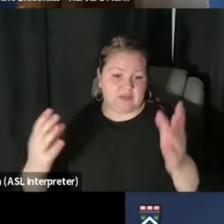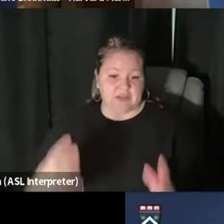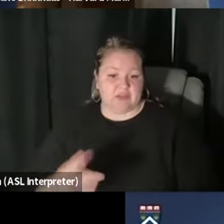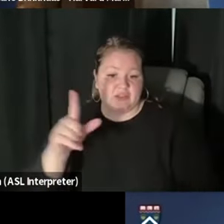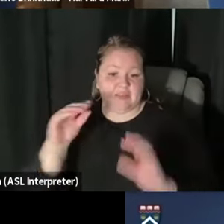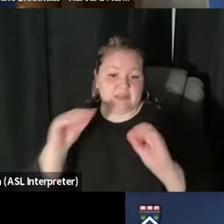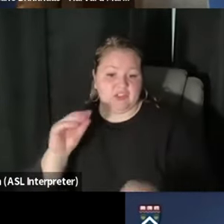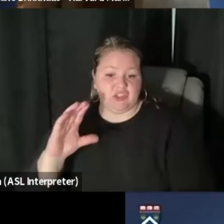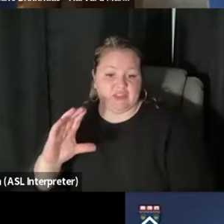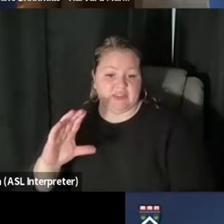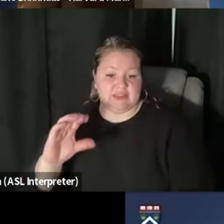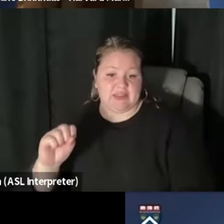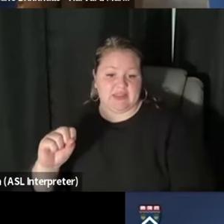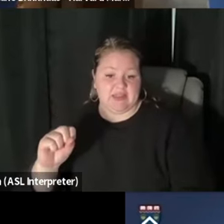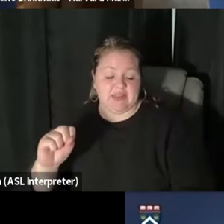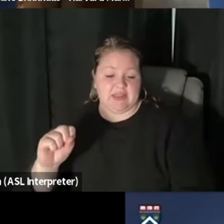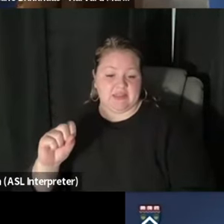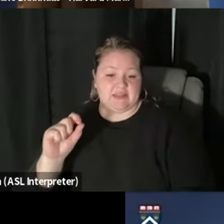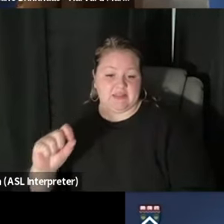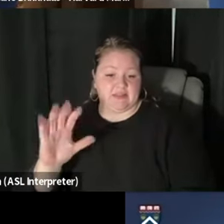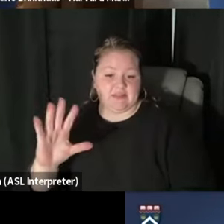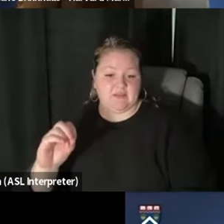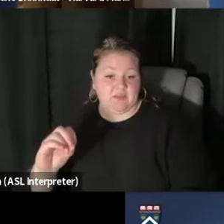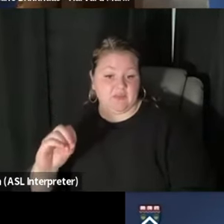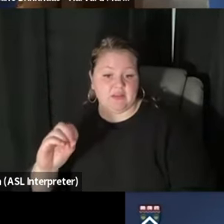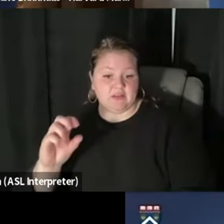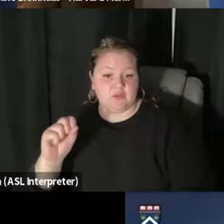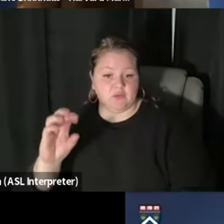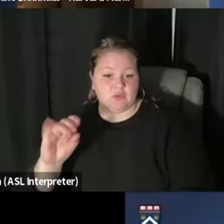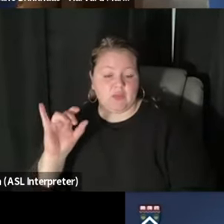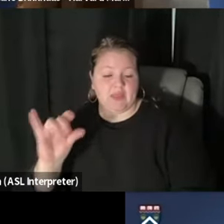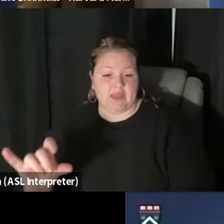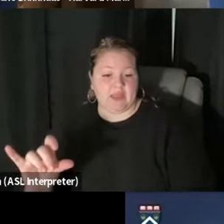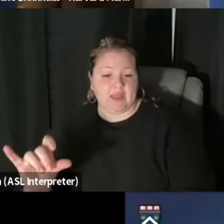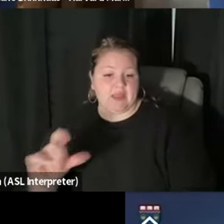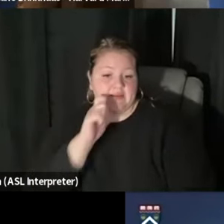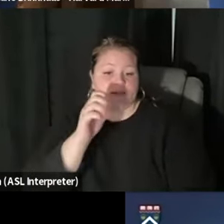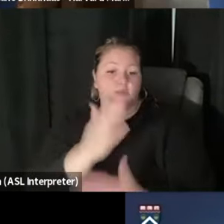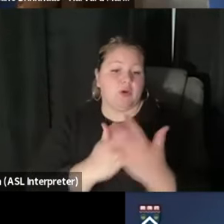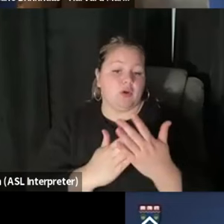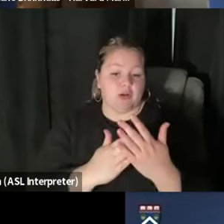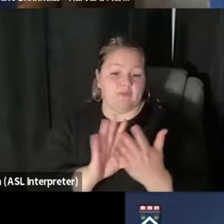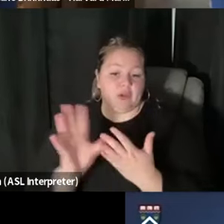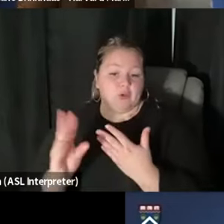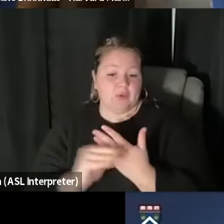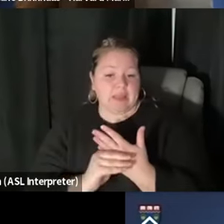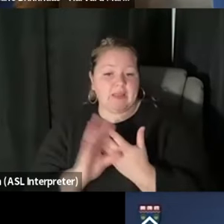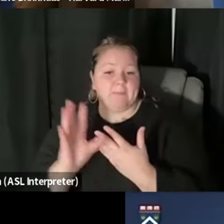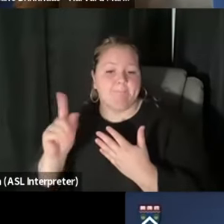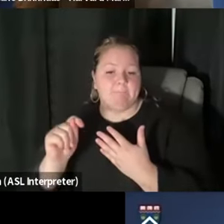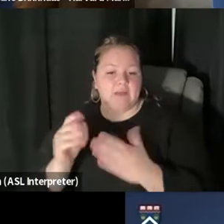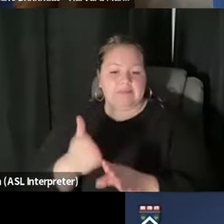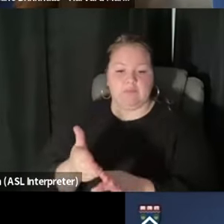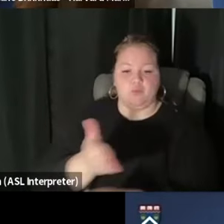CS50, right? And that is not part of the curriculum for the degree program, but it's a